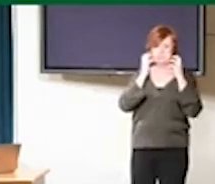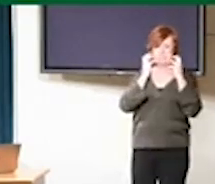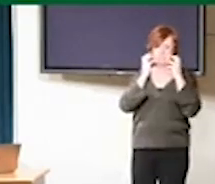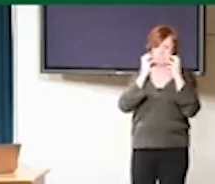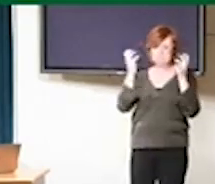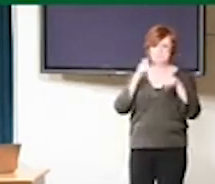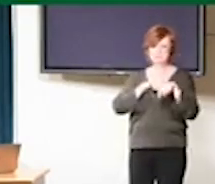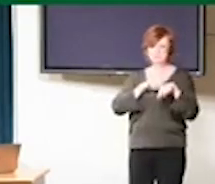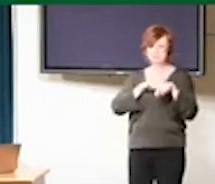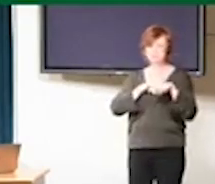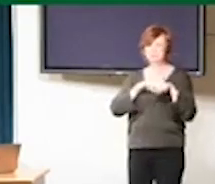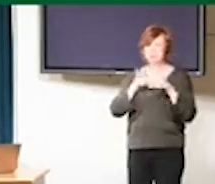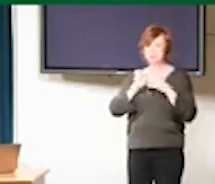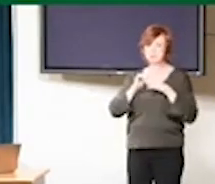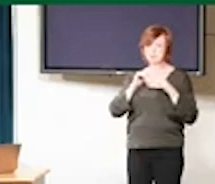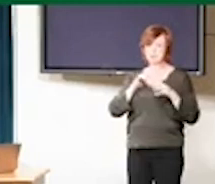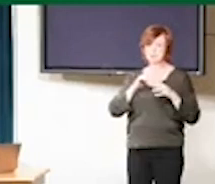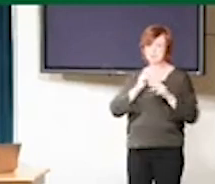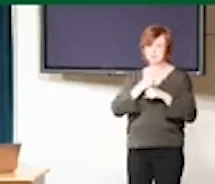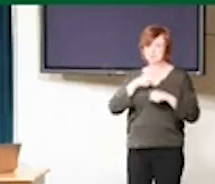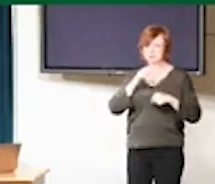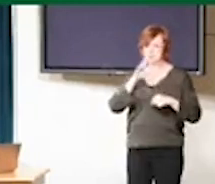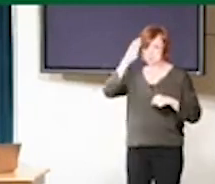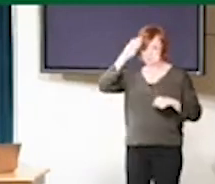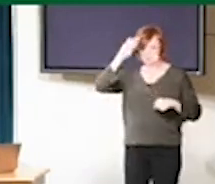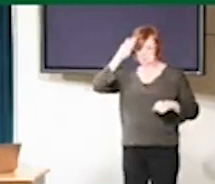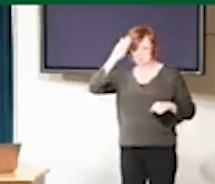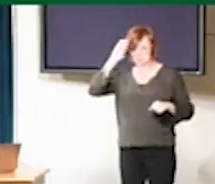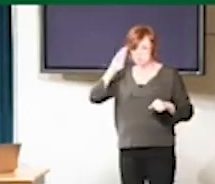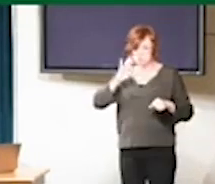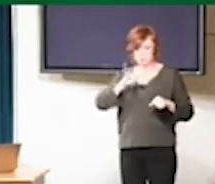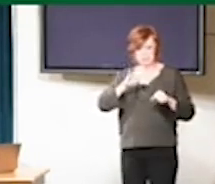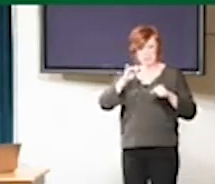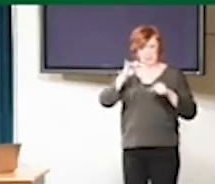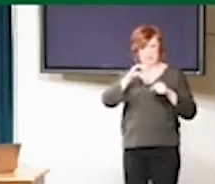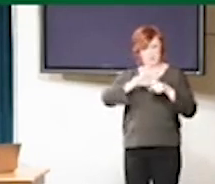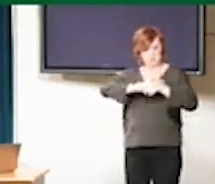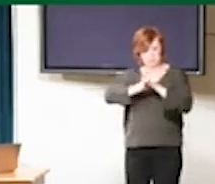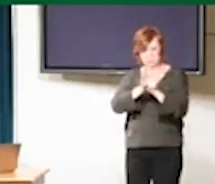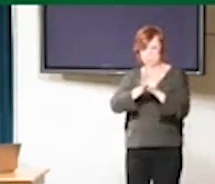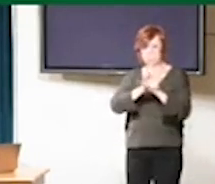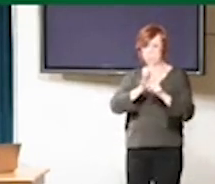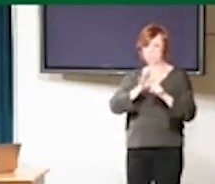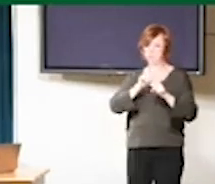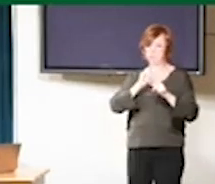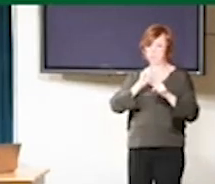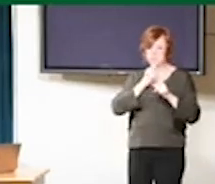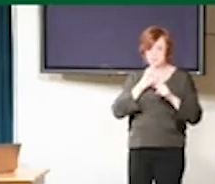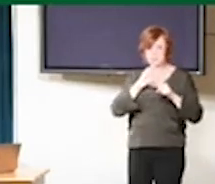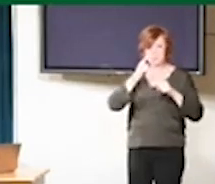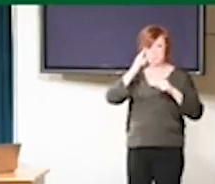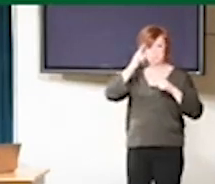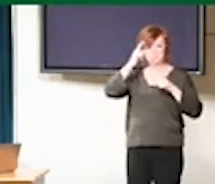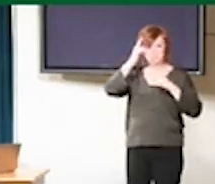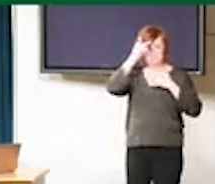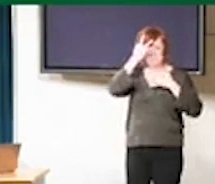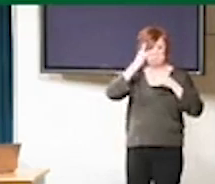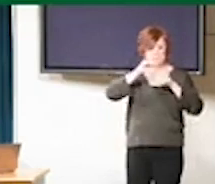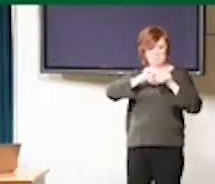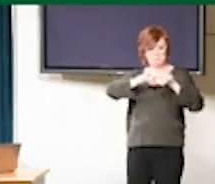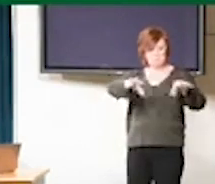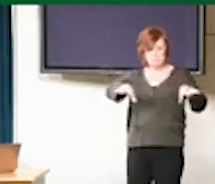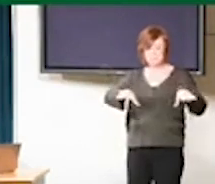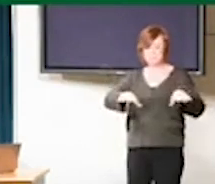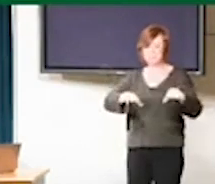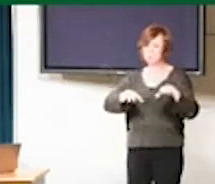deadly disease, and that we have to keep making efforts to reduce the spread, and we need to continue to adhere to the measures that